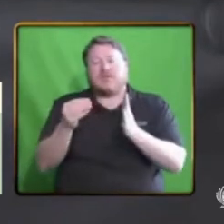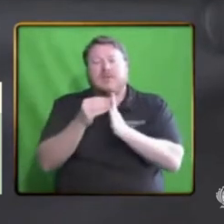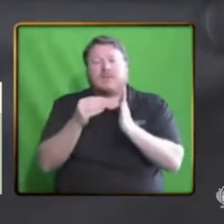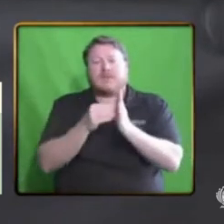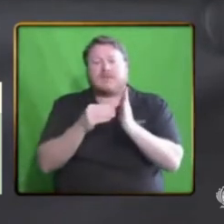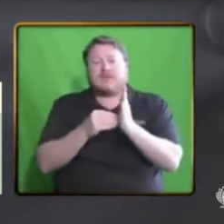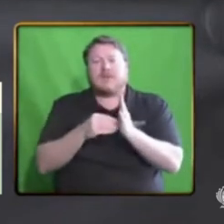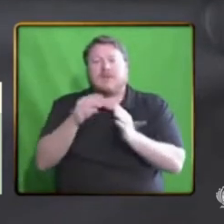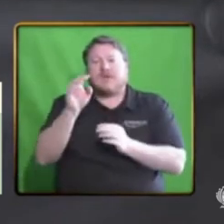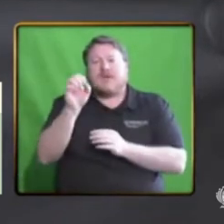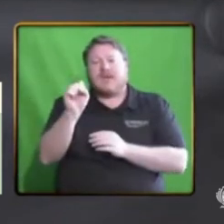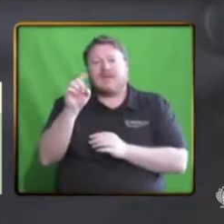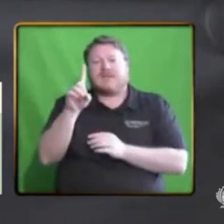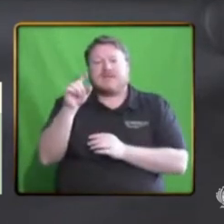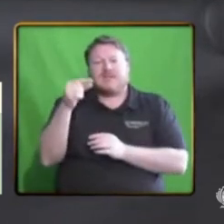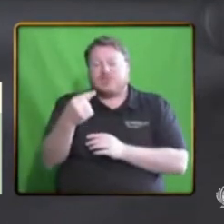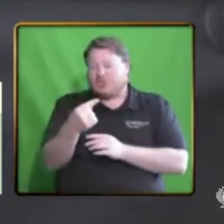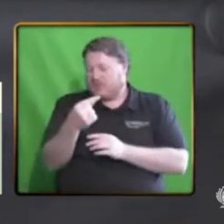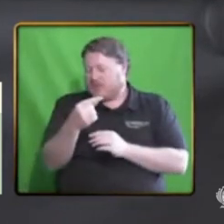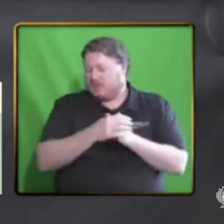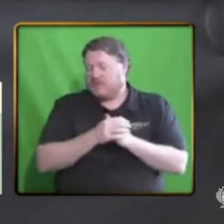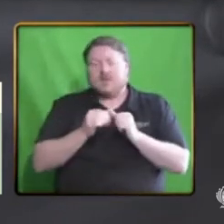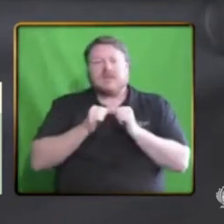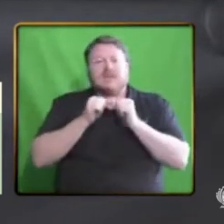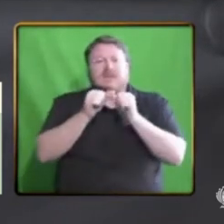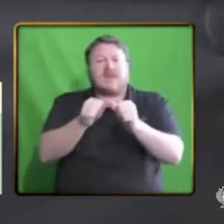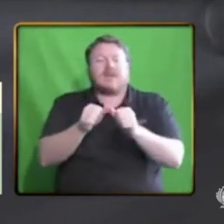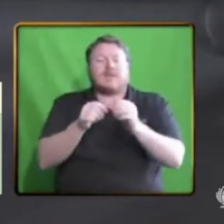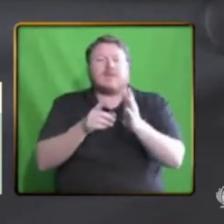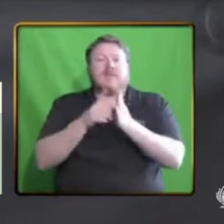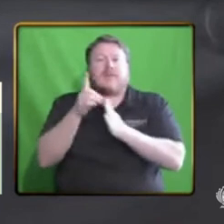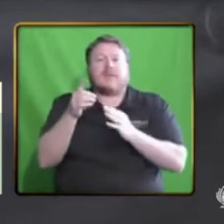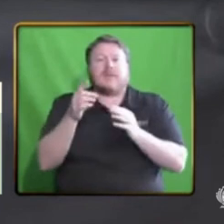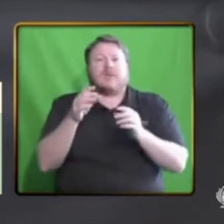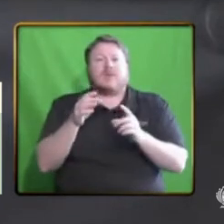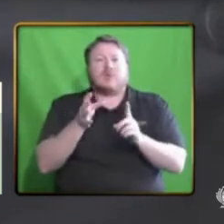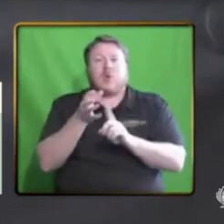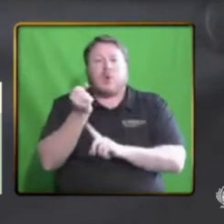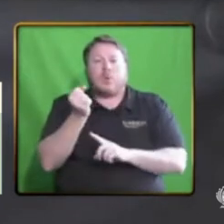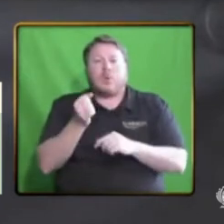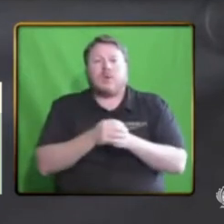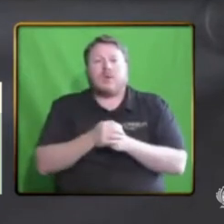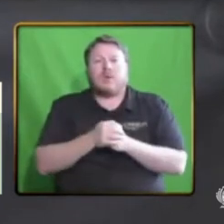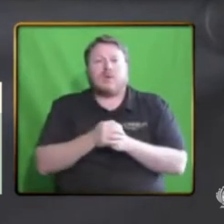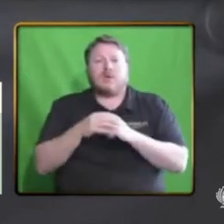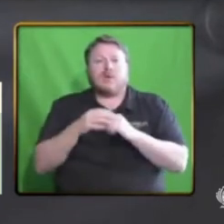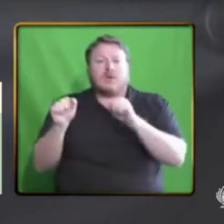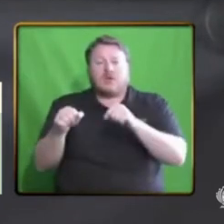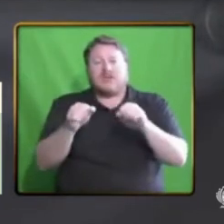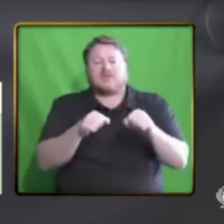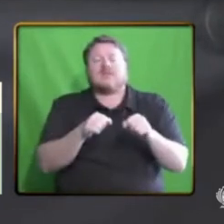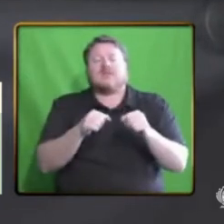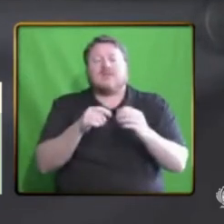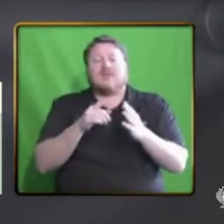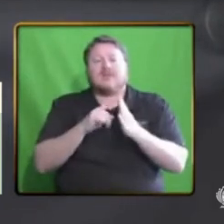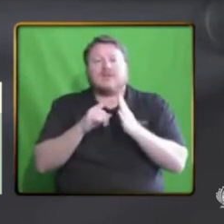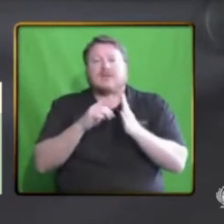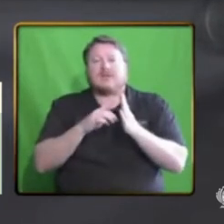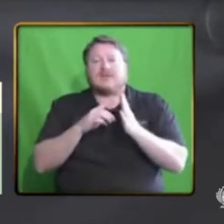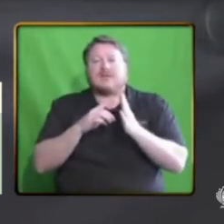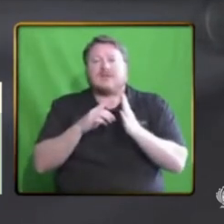the SDGs, the Sustainable Development Goals. There was consensus on a detailed agreement